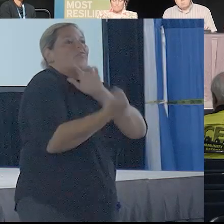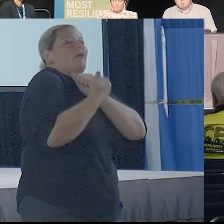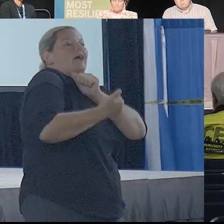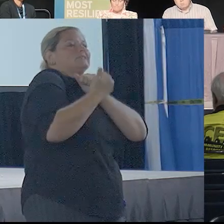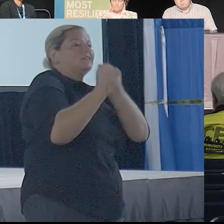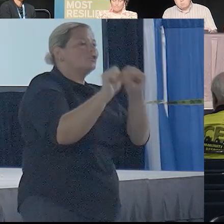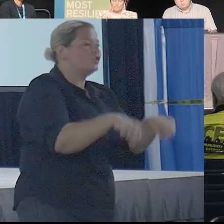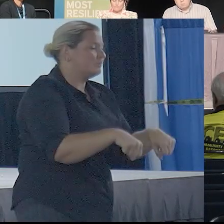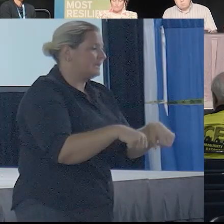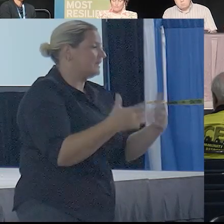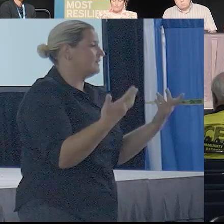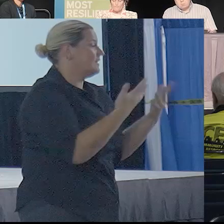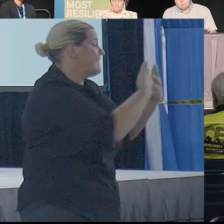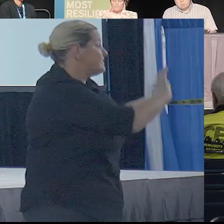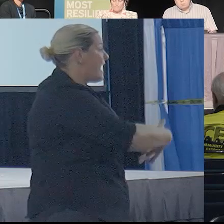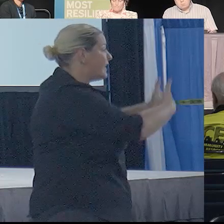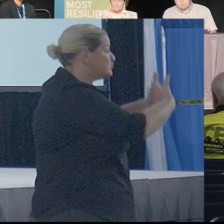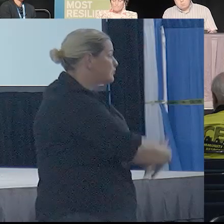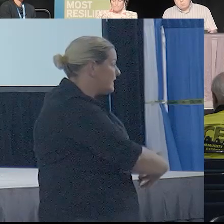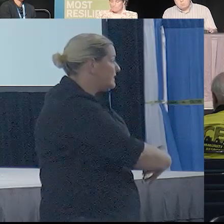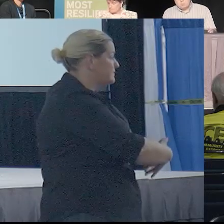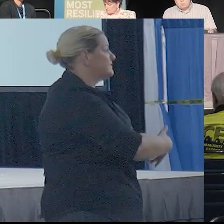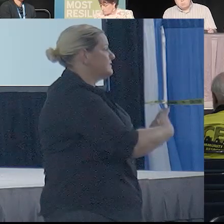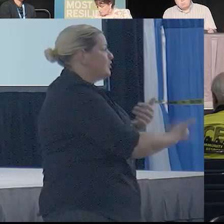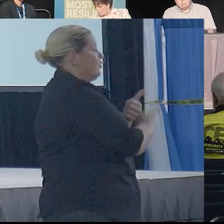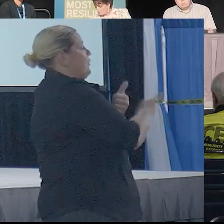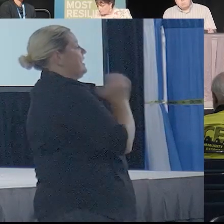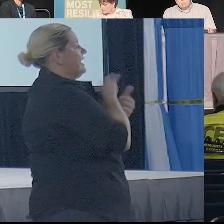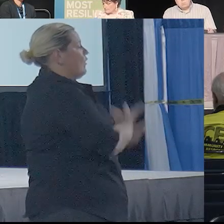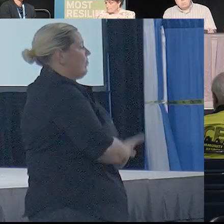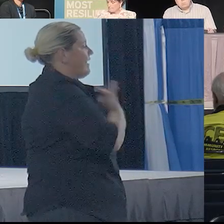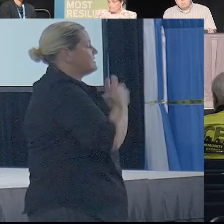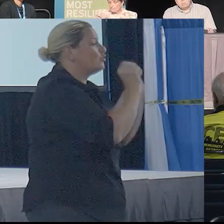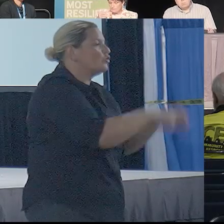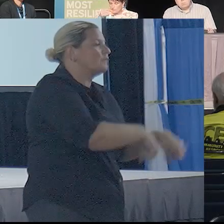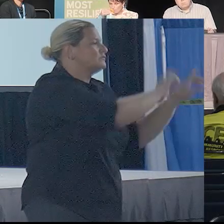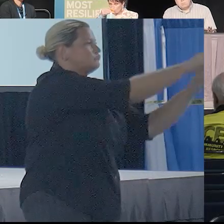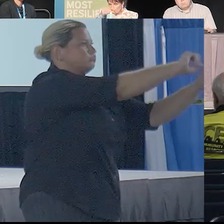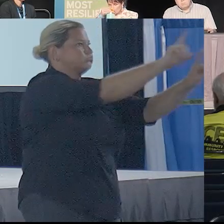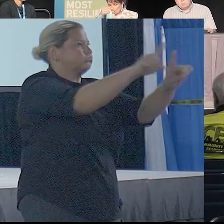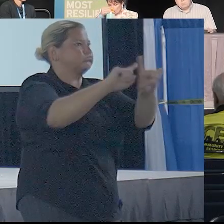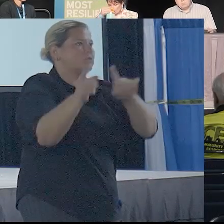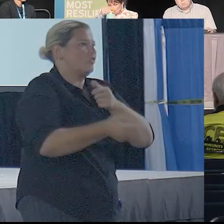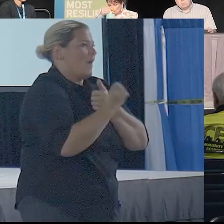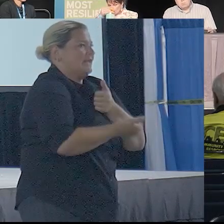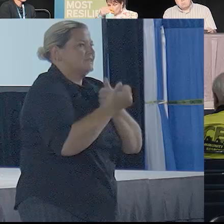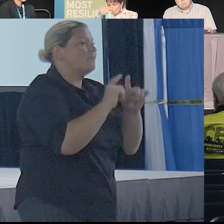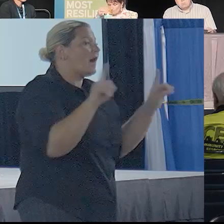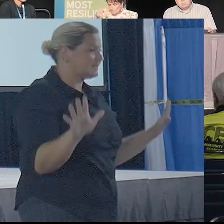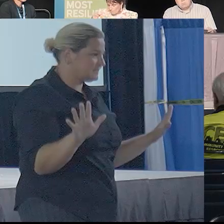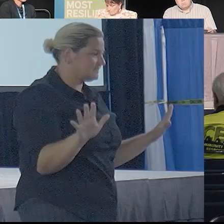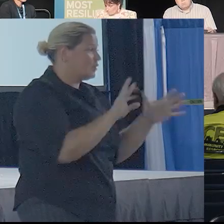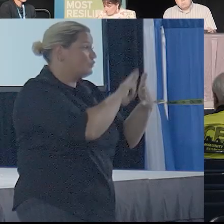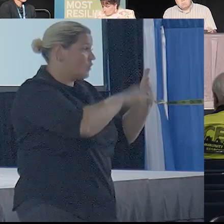some threat from a factory. It could be a threat from any number of places, but the results